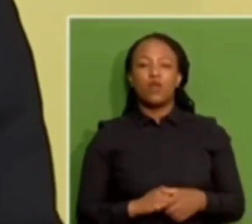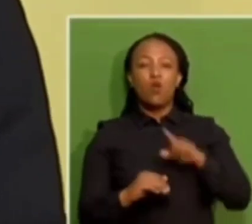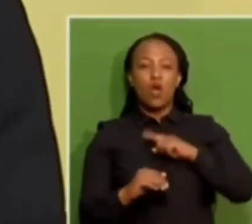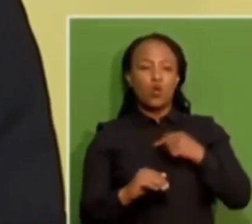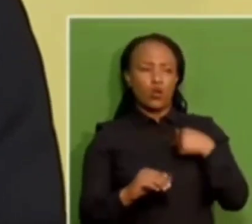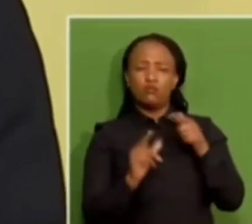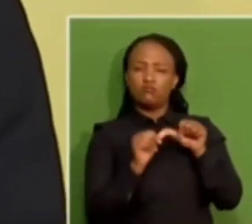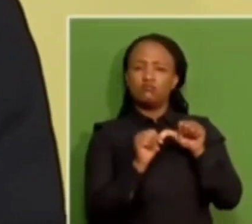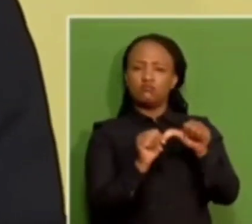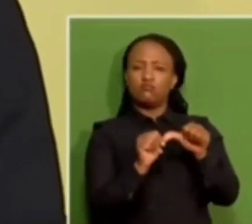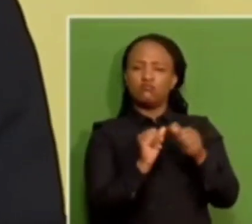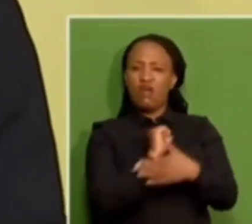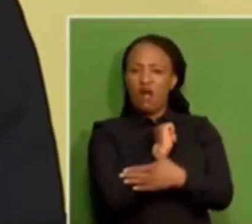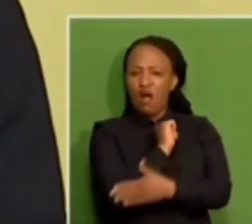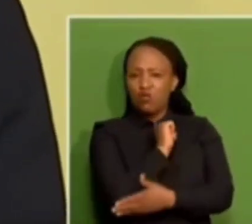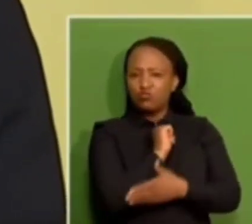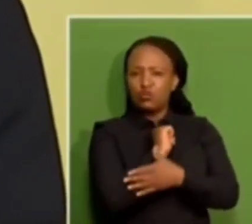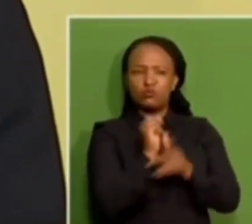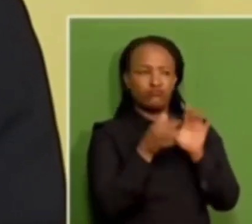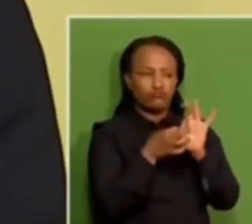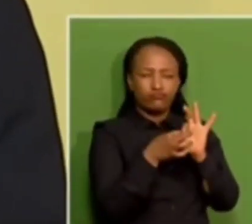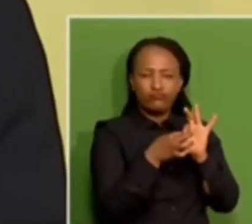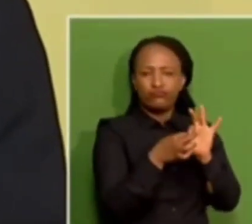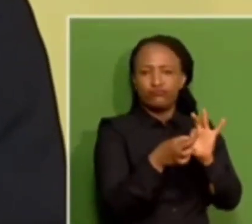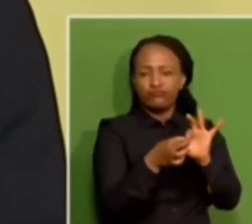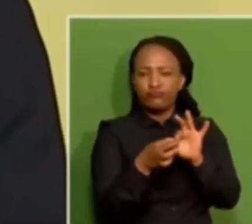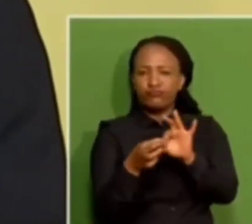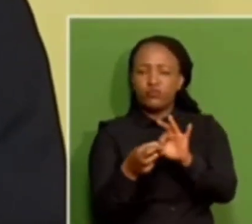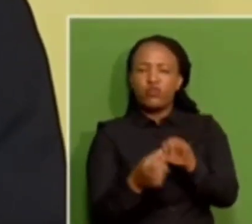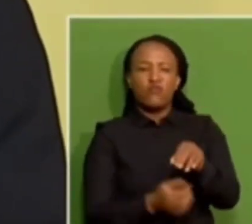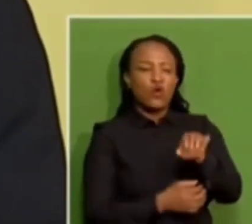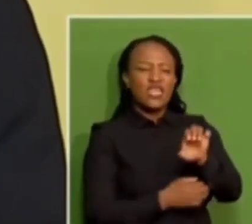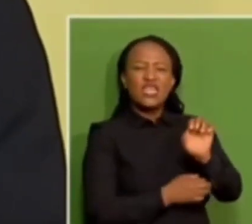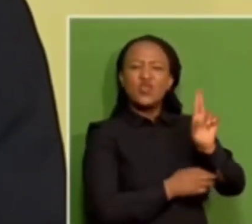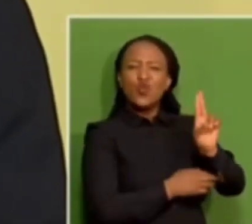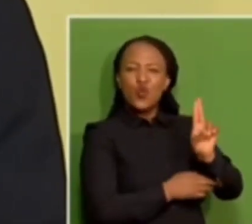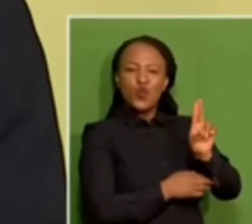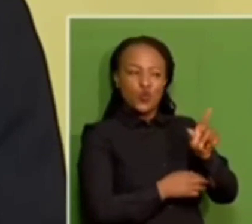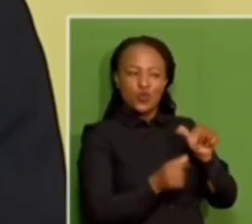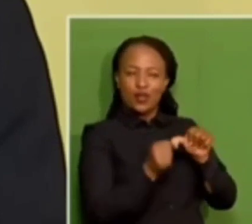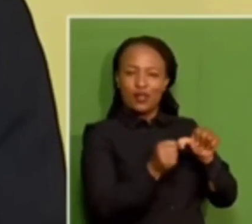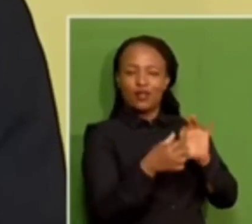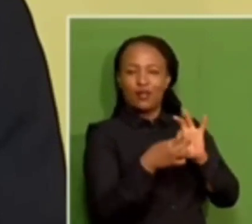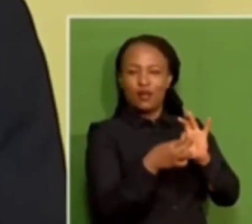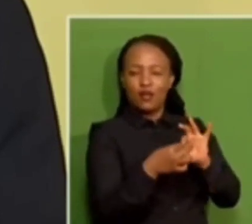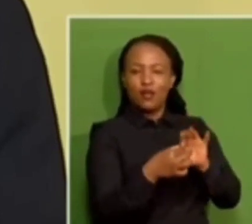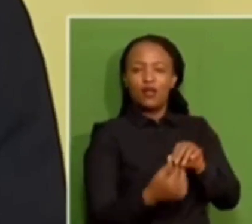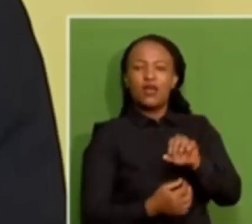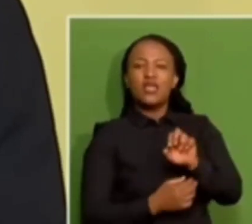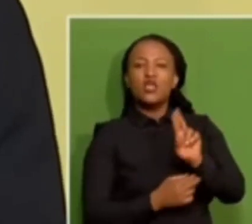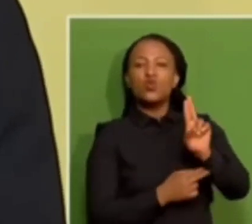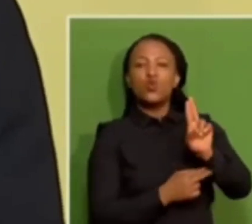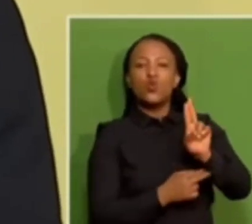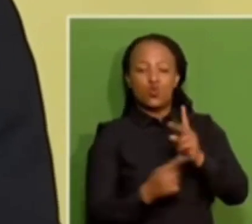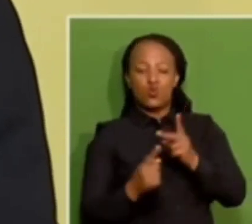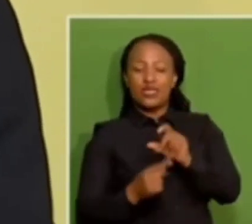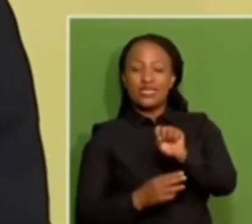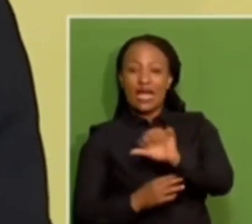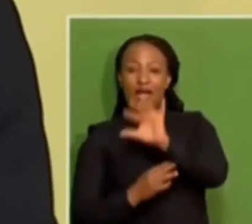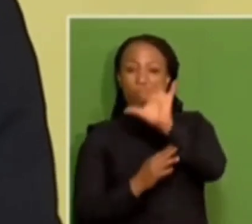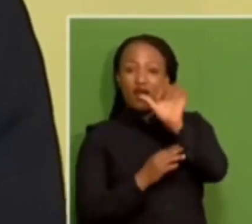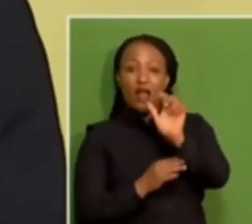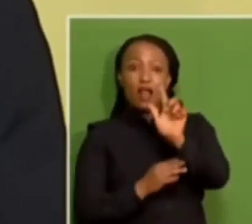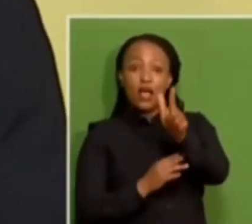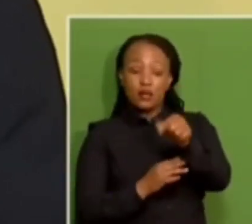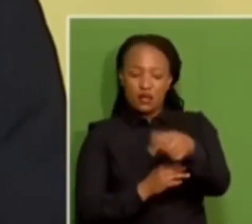part of our ongoing relationship with countries of the Africa of the European Union we will hold the European